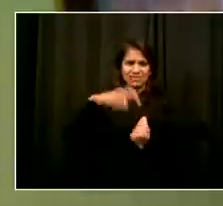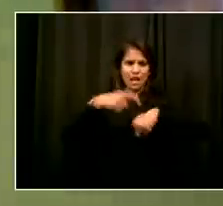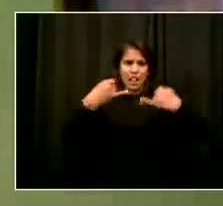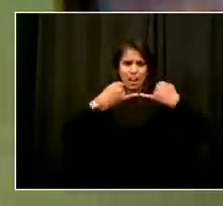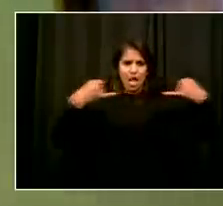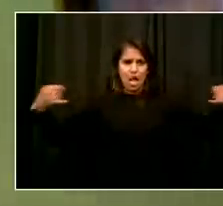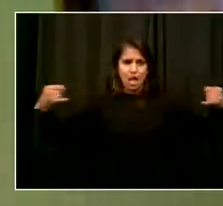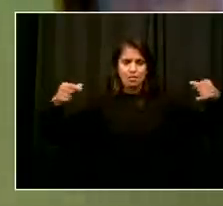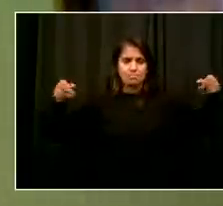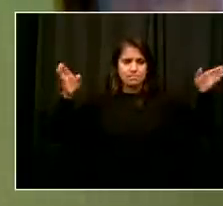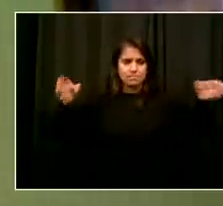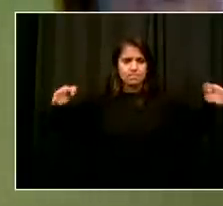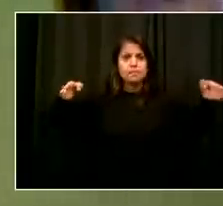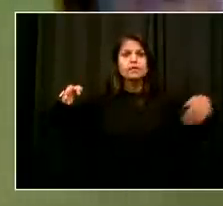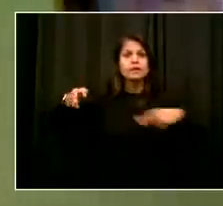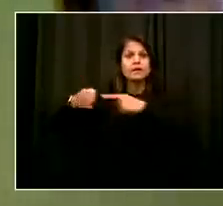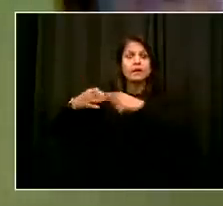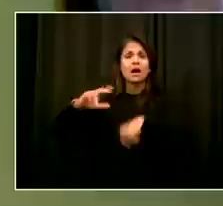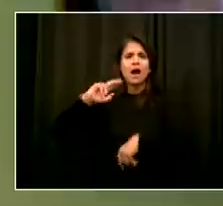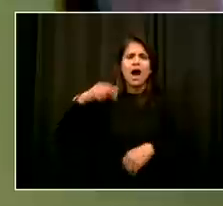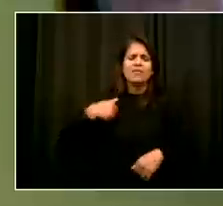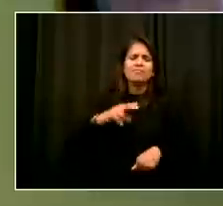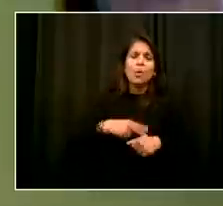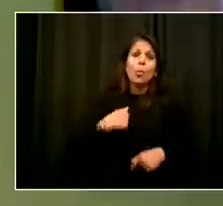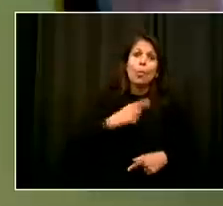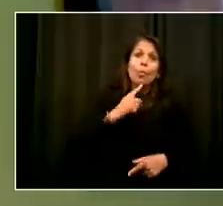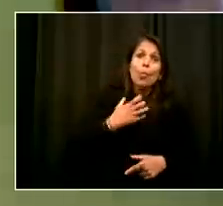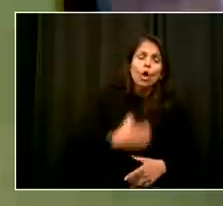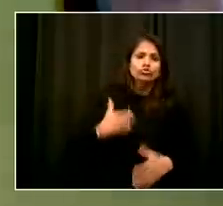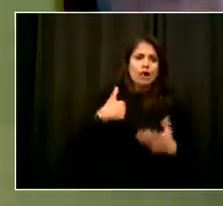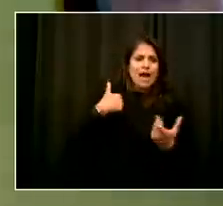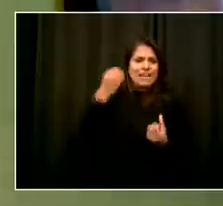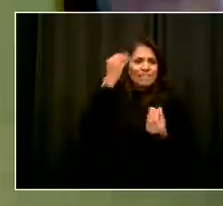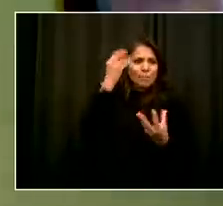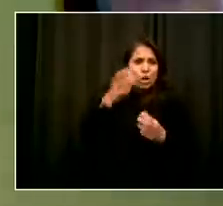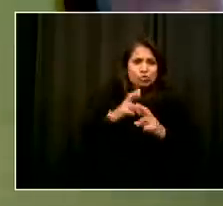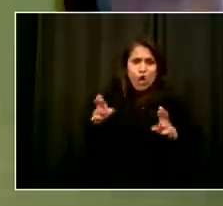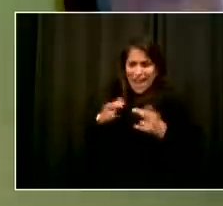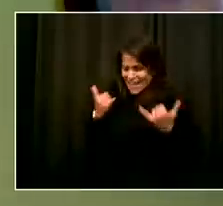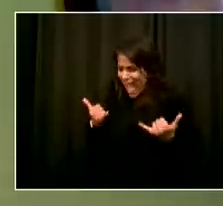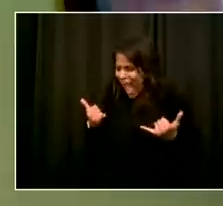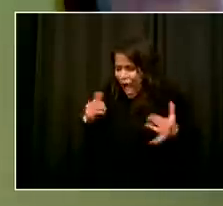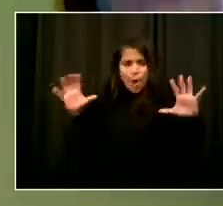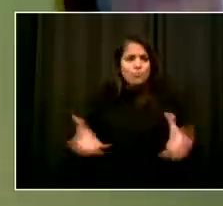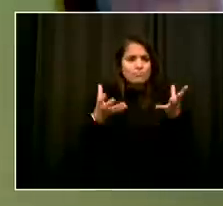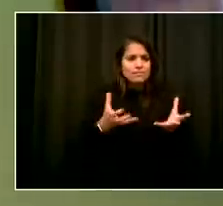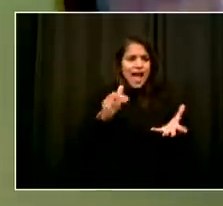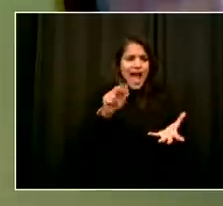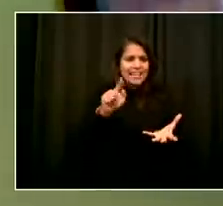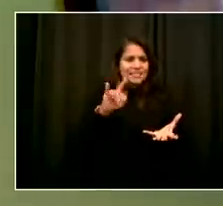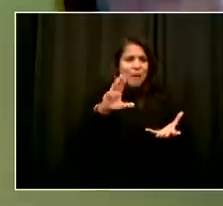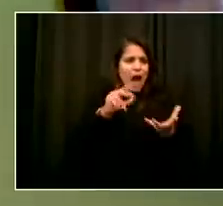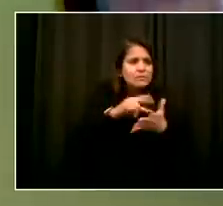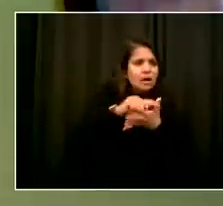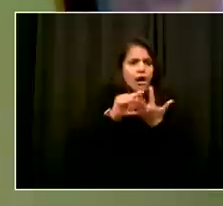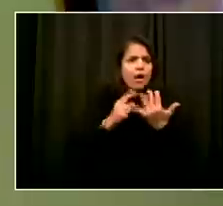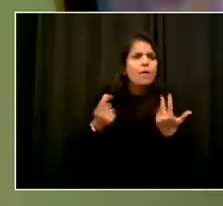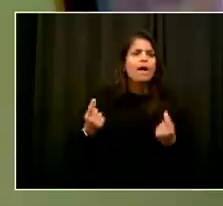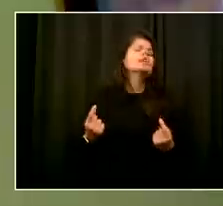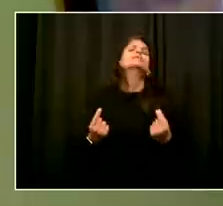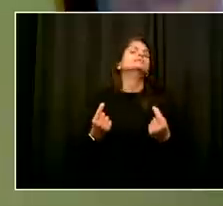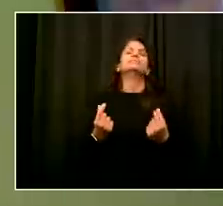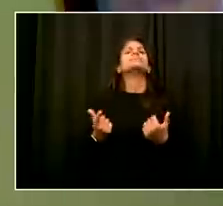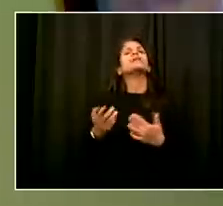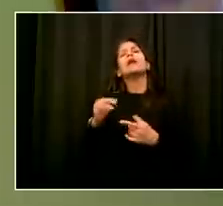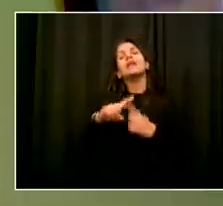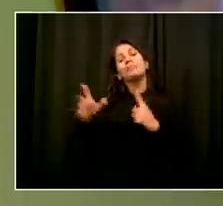now, but 8 months when it comes to understanding a new disease is actually a relatively short period. So we would love to have definitive information, but it is